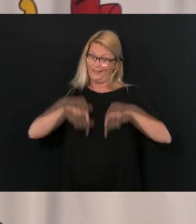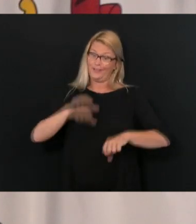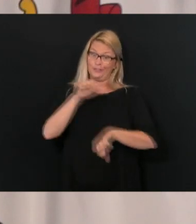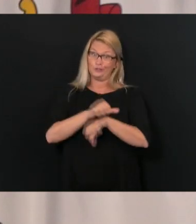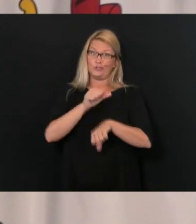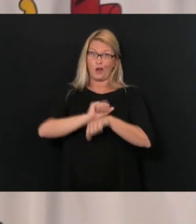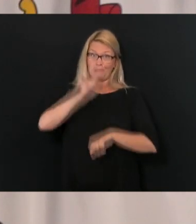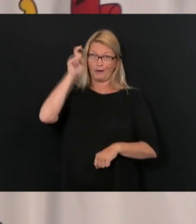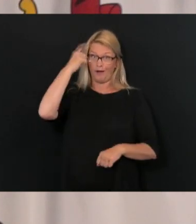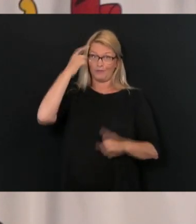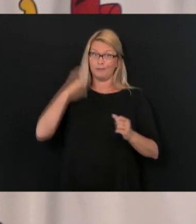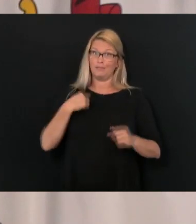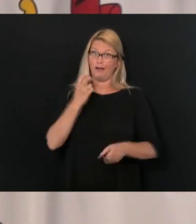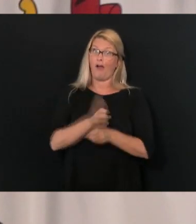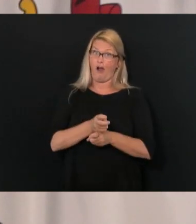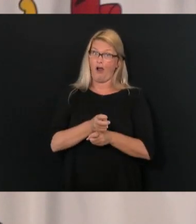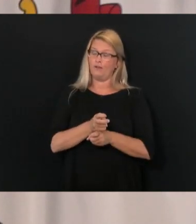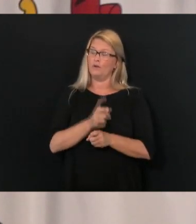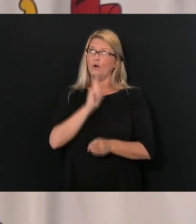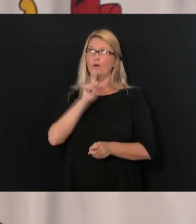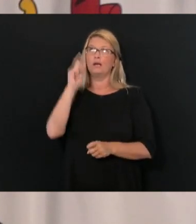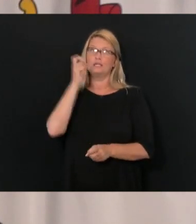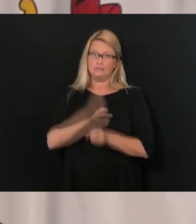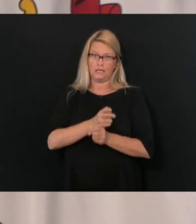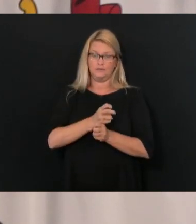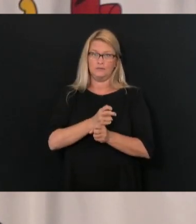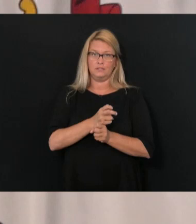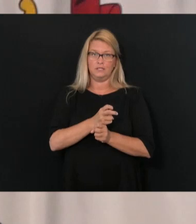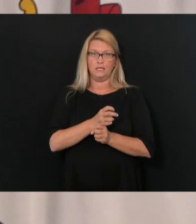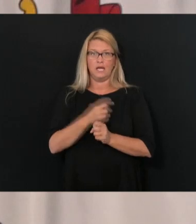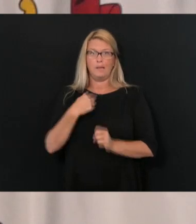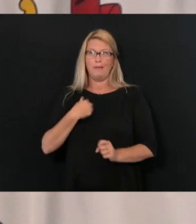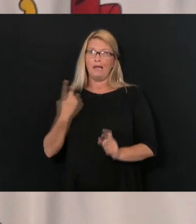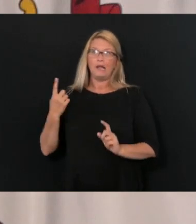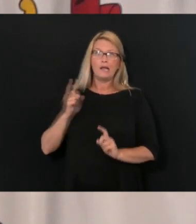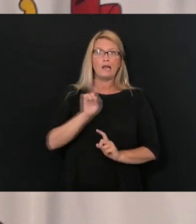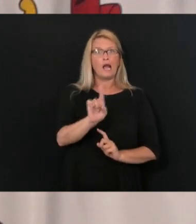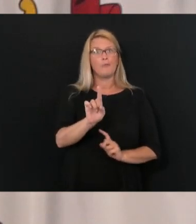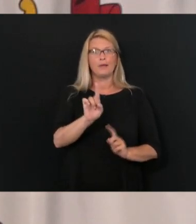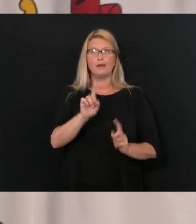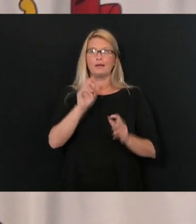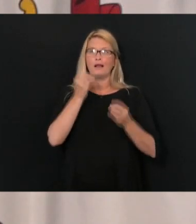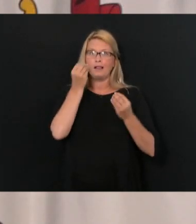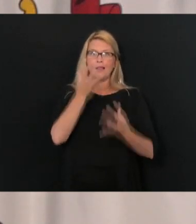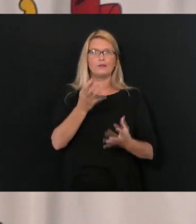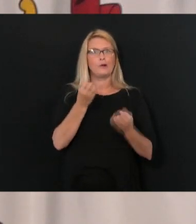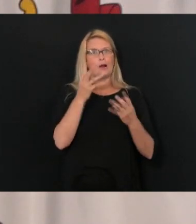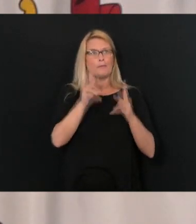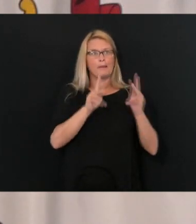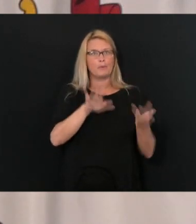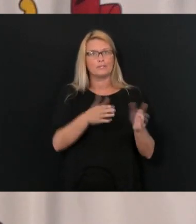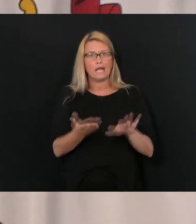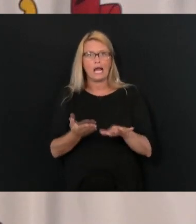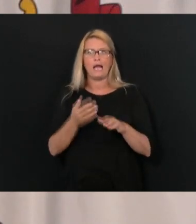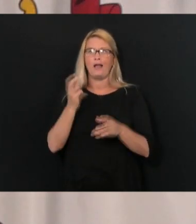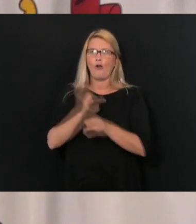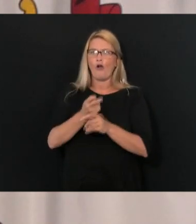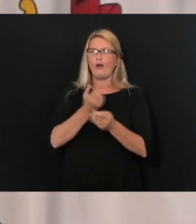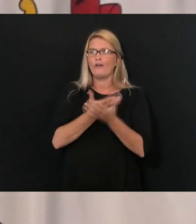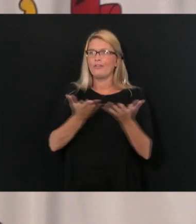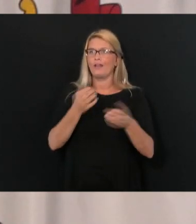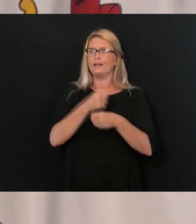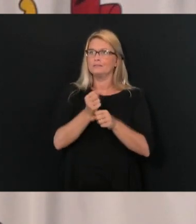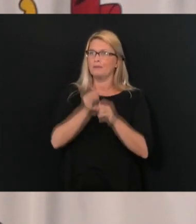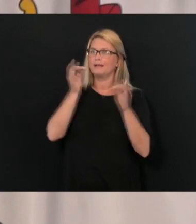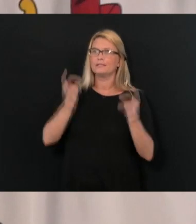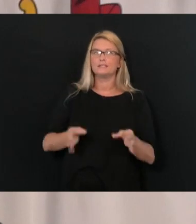tough. It's dog tough to come out here and talk to you about people we've lost and the tough things and make decisions that